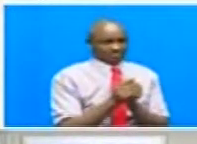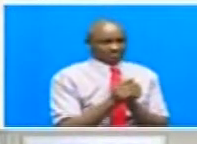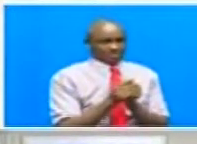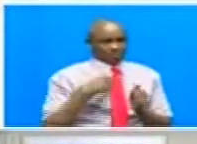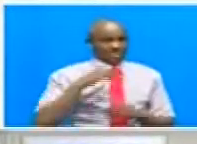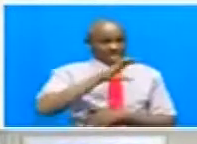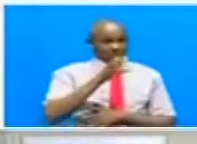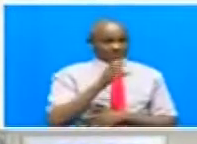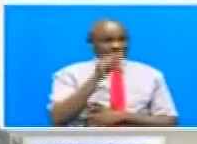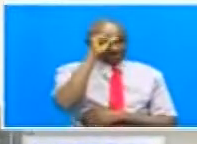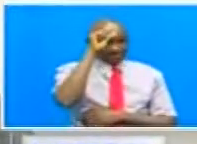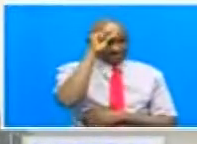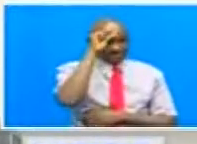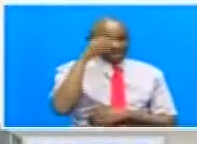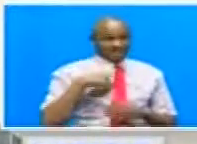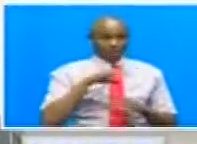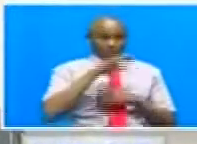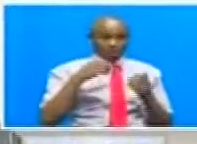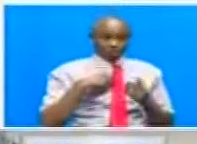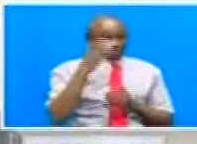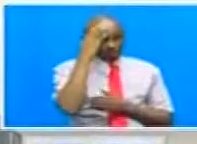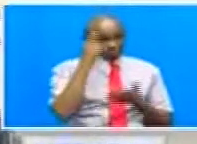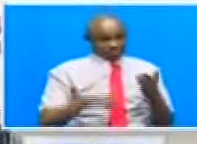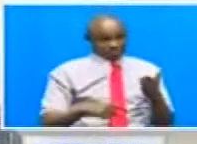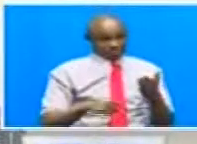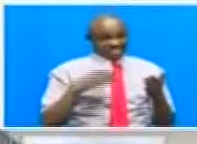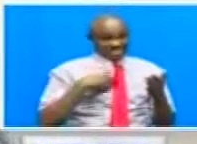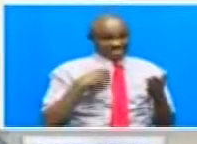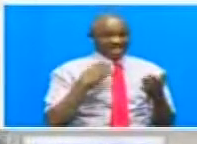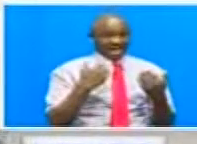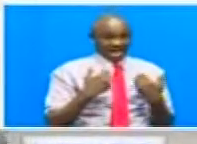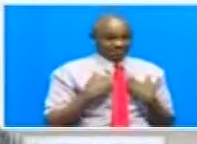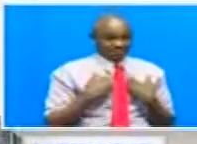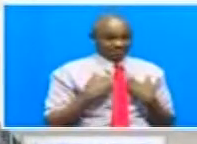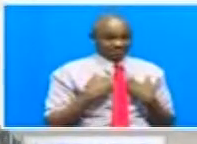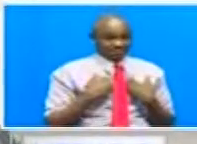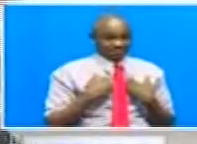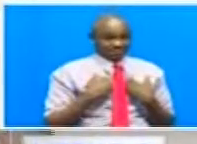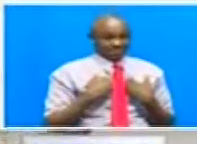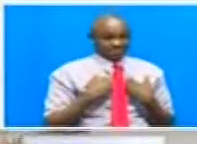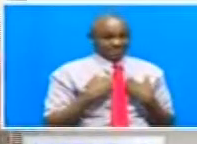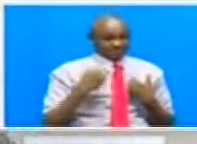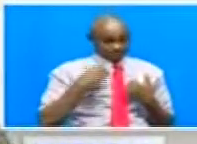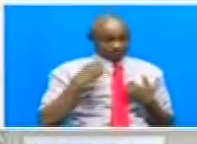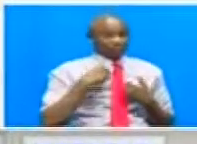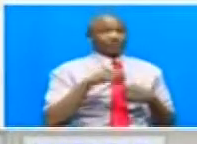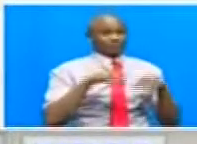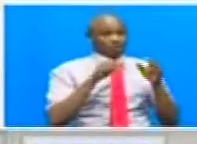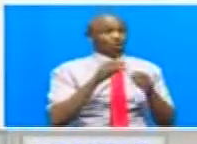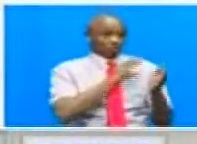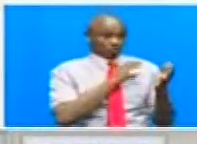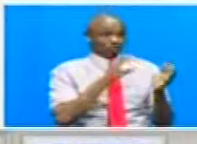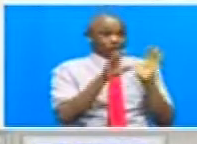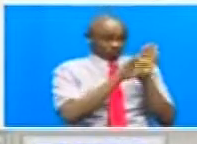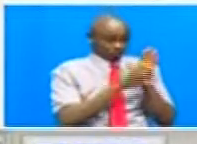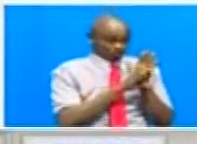county governments, and then everybody will have to realize that this is in accordance with the law, and we have to do things as required in the Constitution and